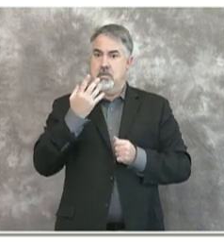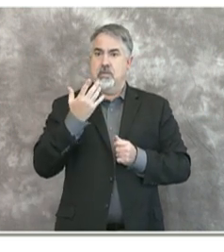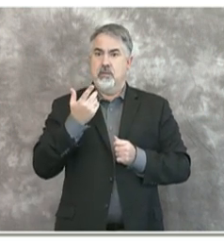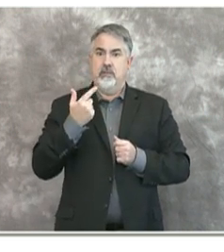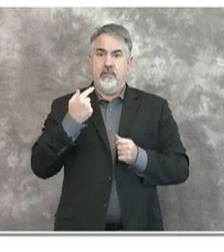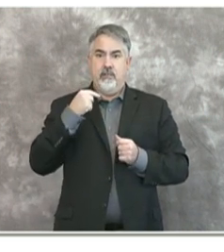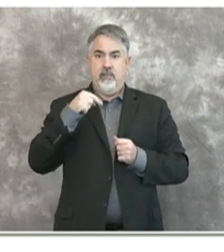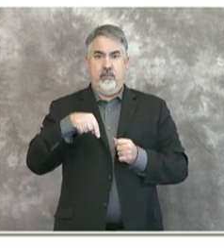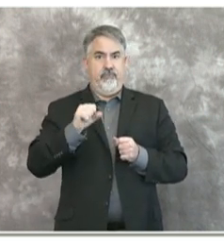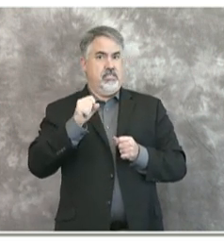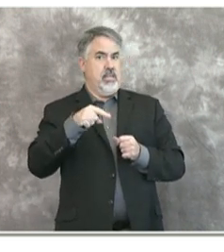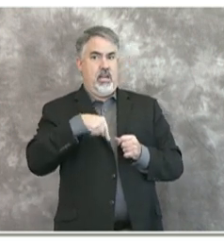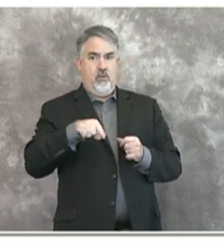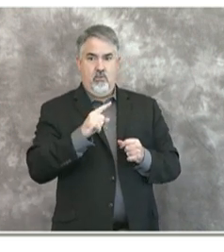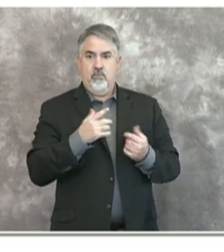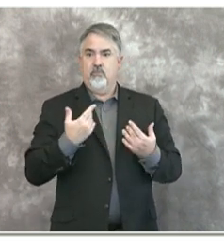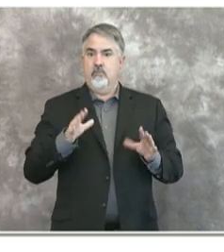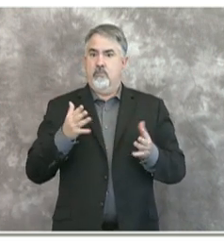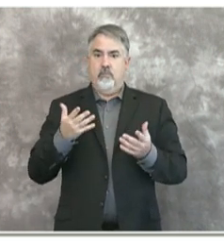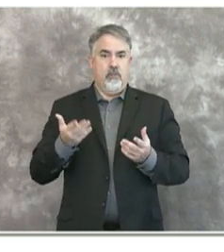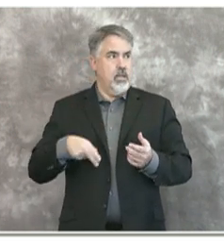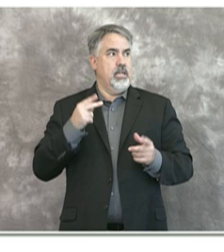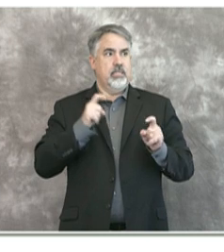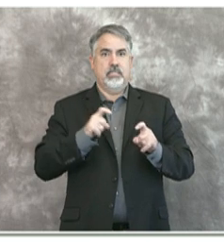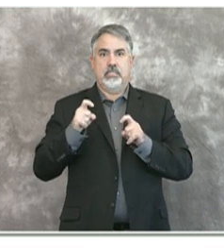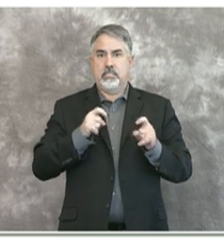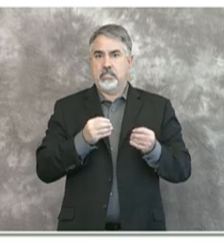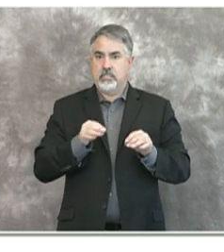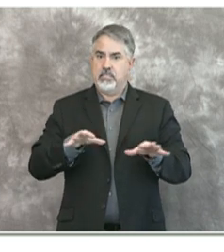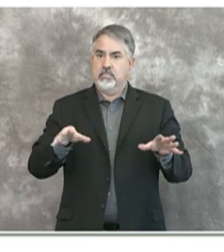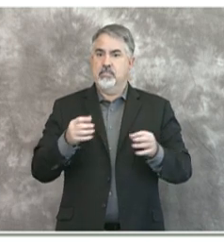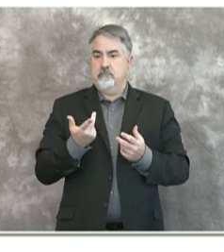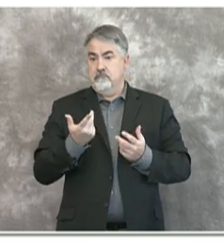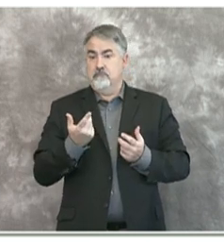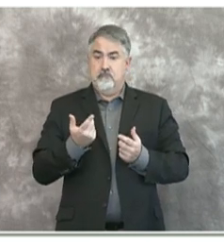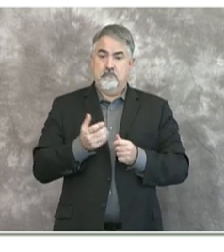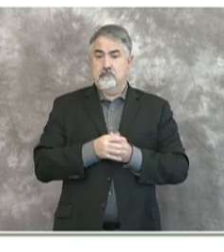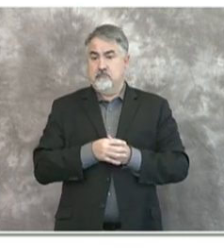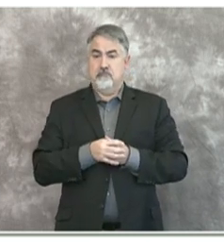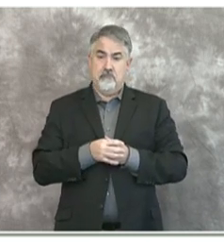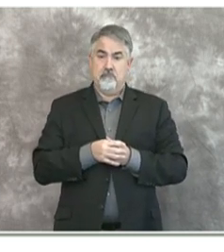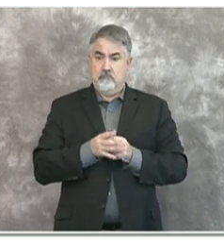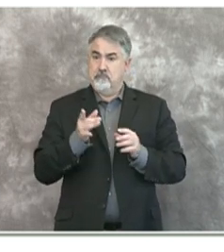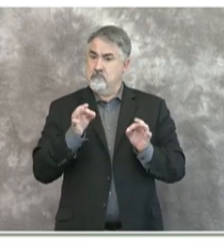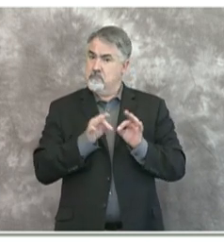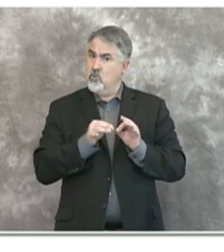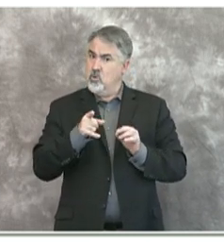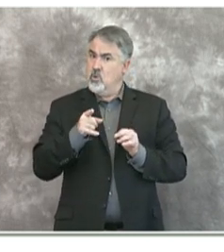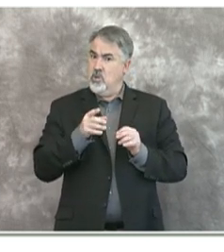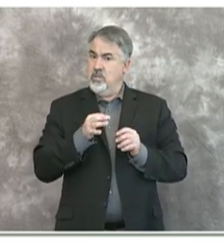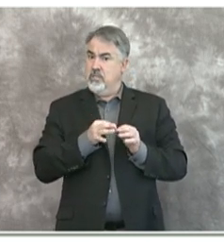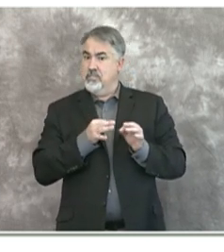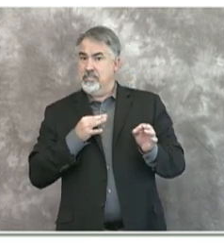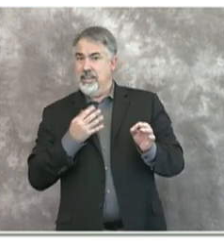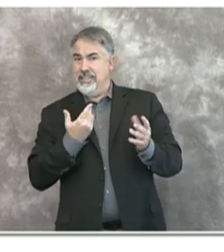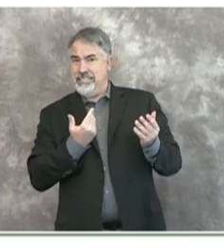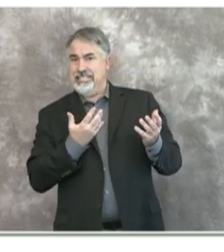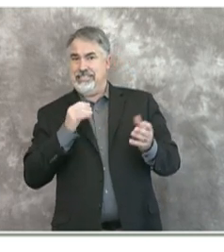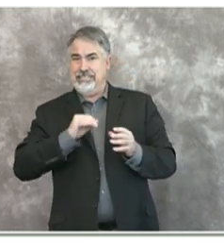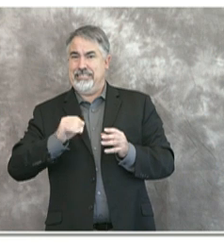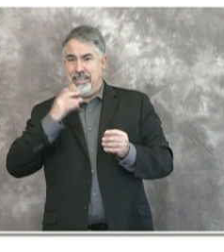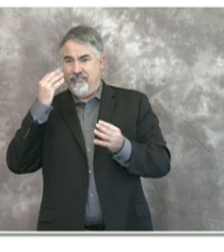County, our single-day high, and it does not appear to include any significant batching of delayed test results. Oftentimes we report